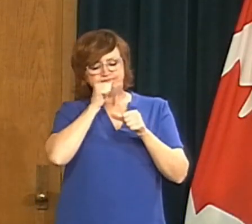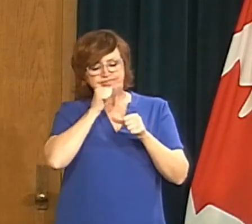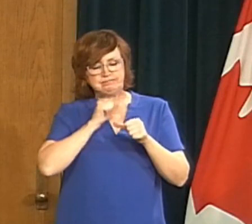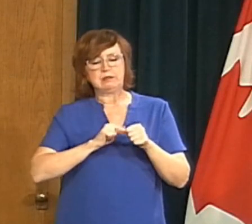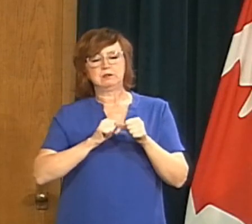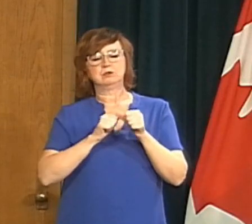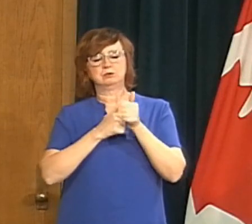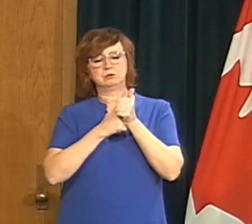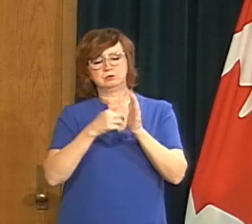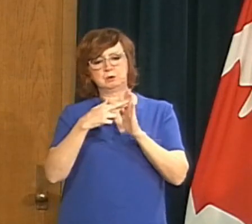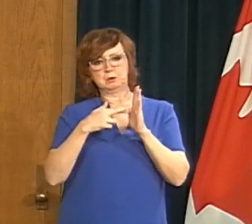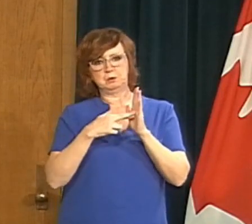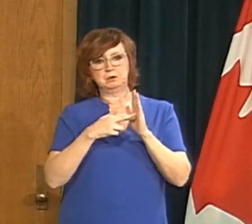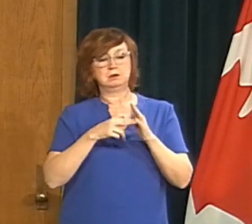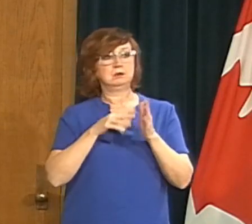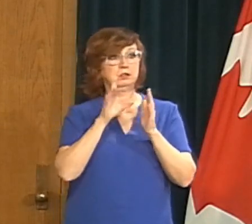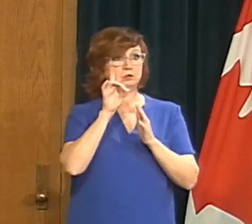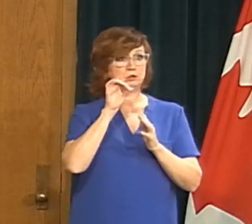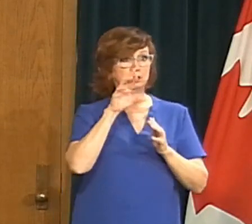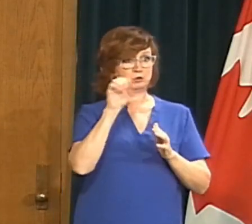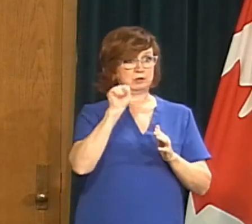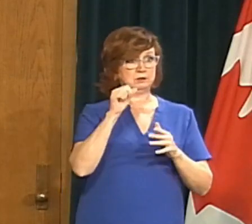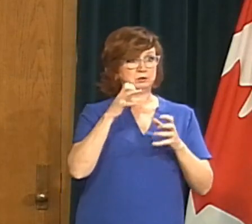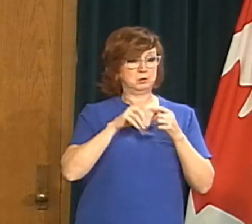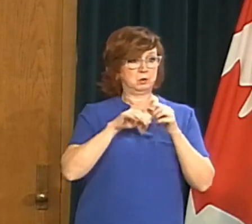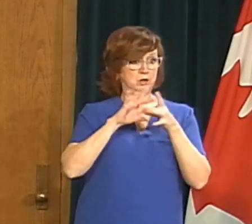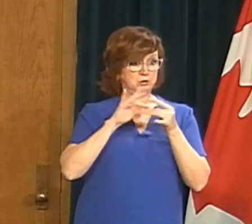be happy to take any questions that may come.